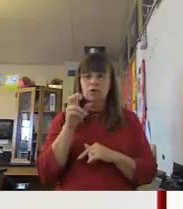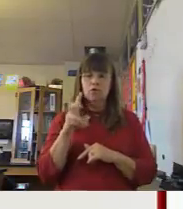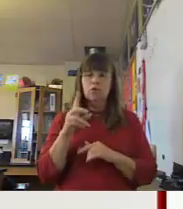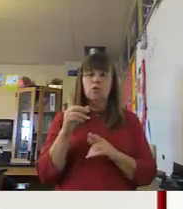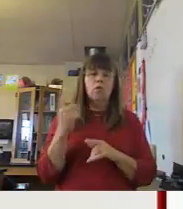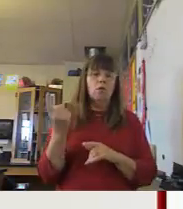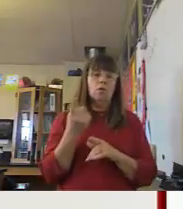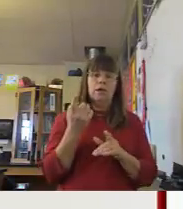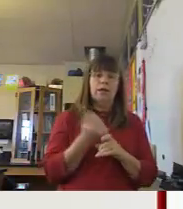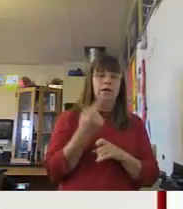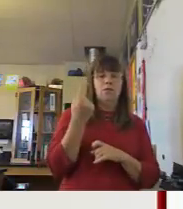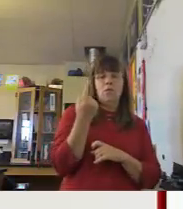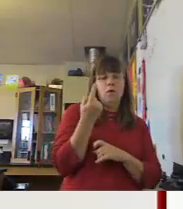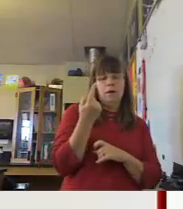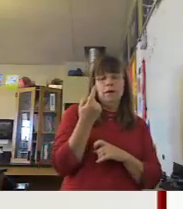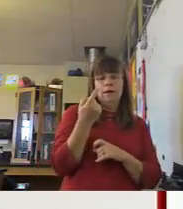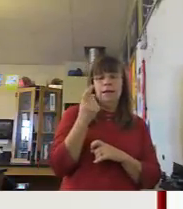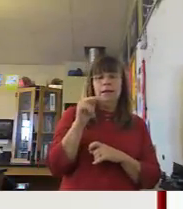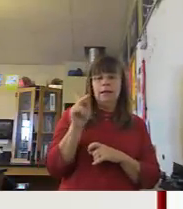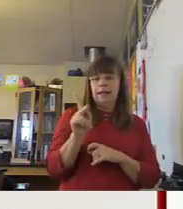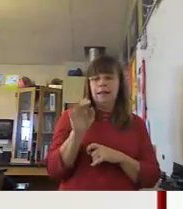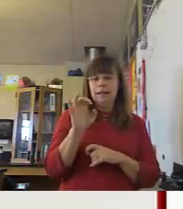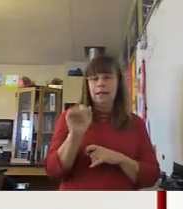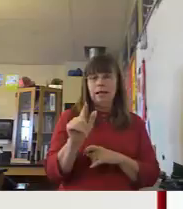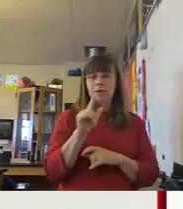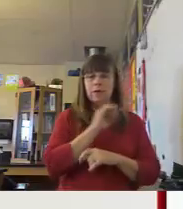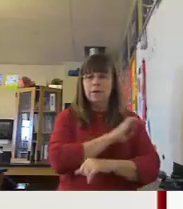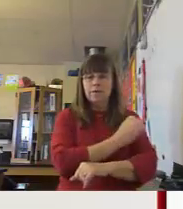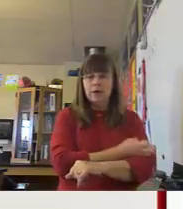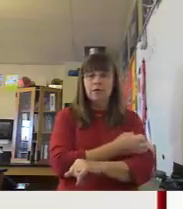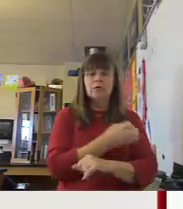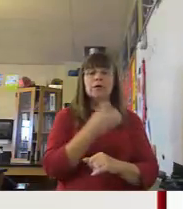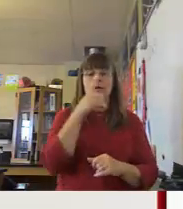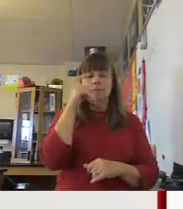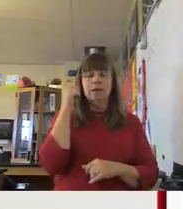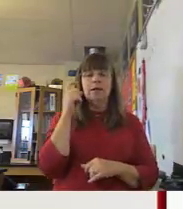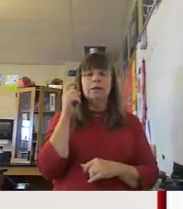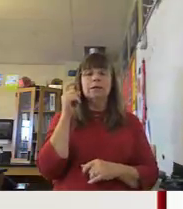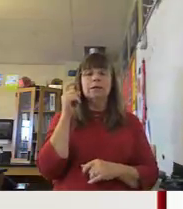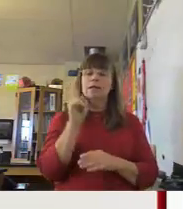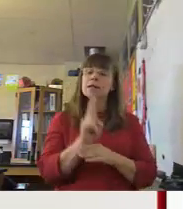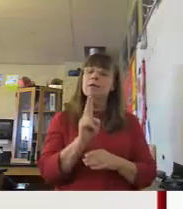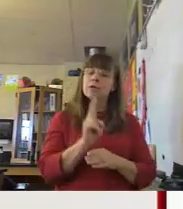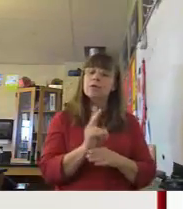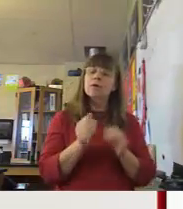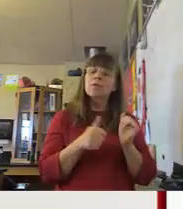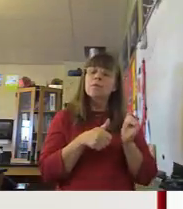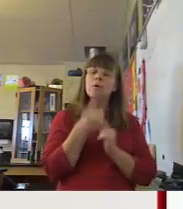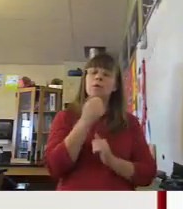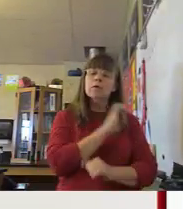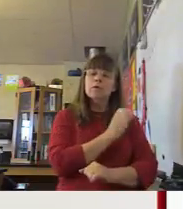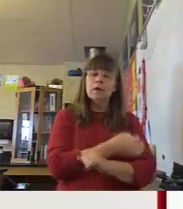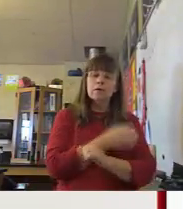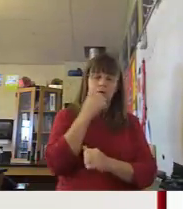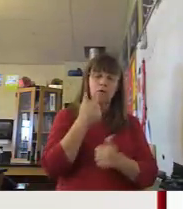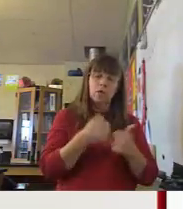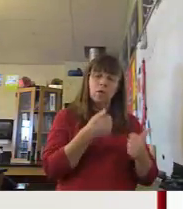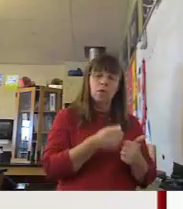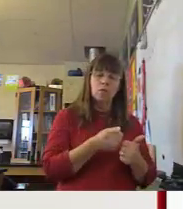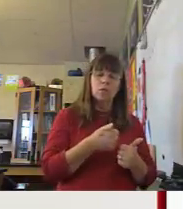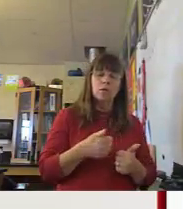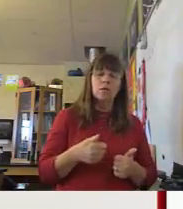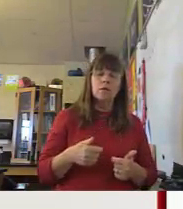1 kilocalorie of energy from each shrew that it eats, because again, the shrews are using most of that energy for their life